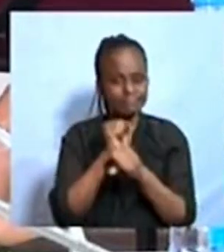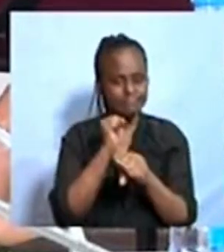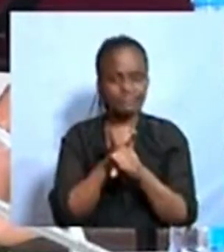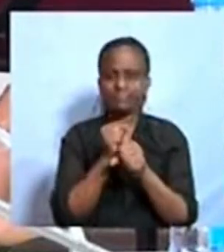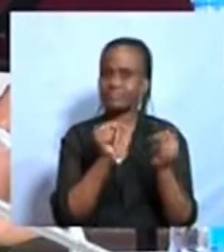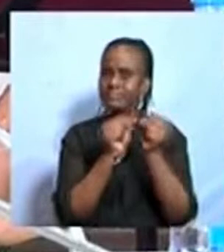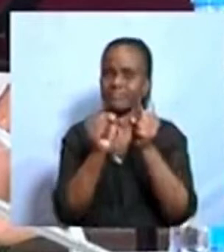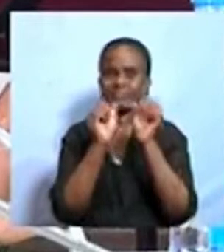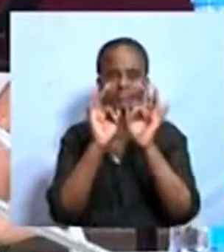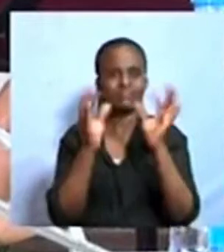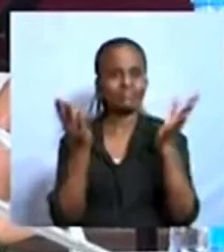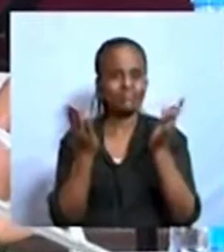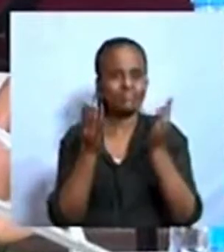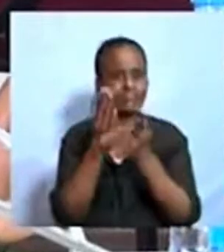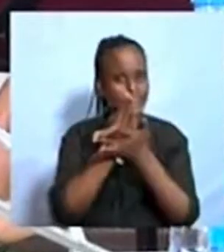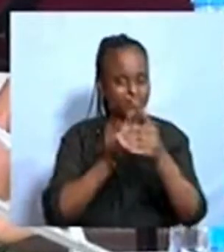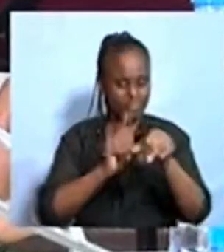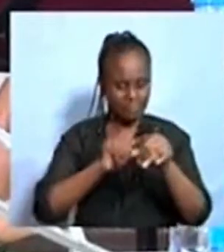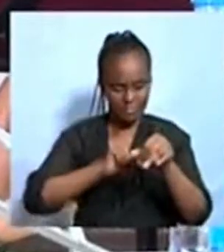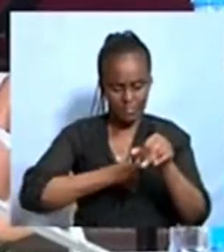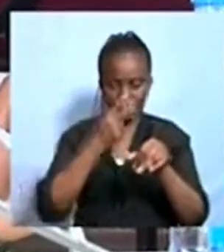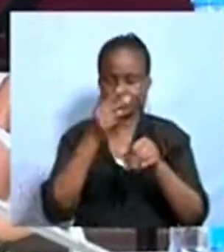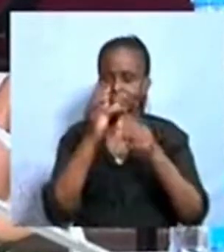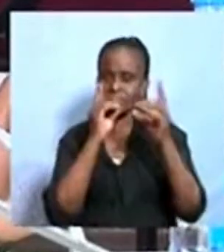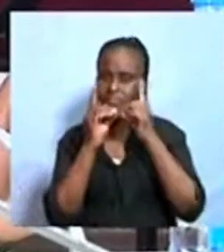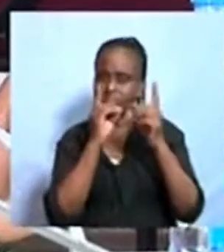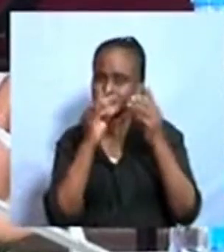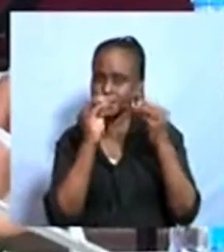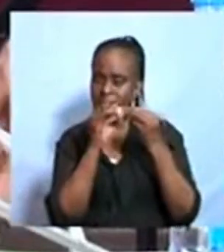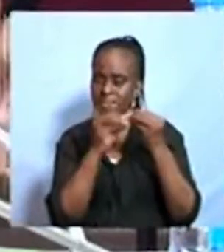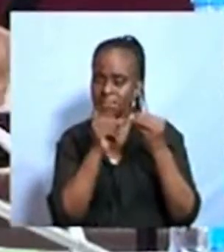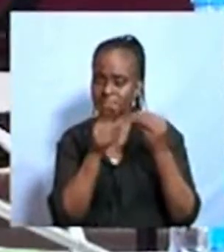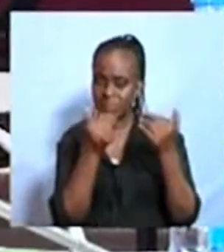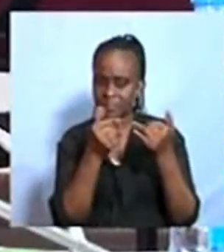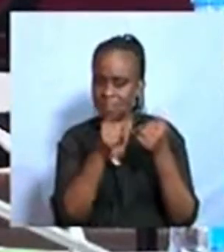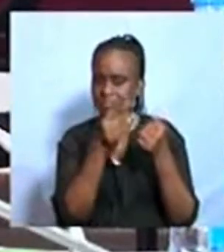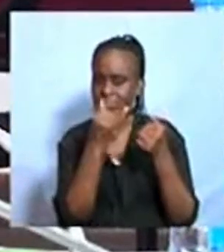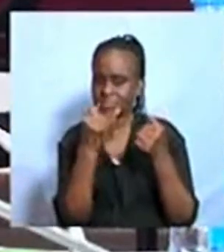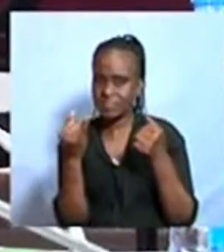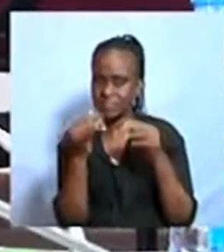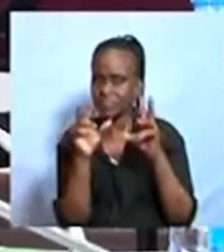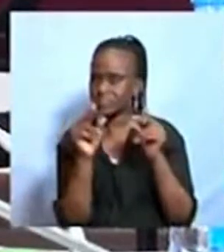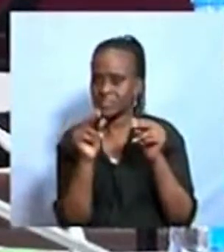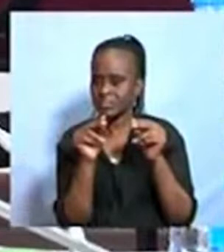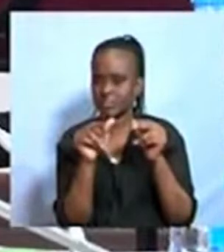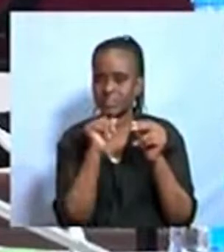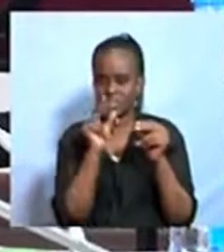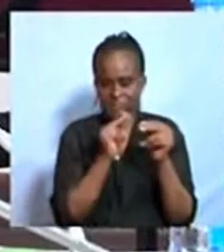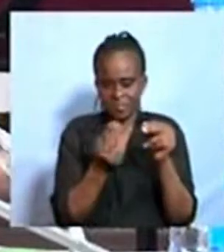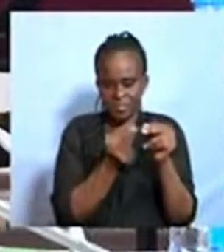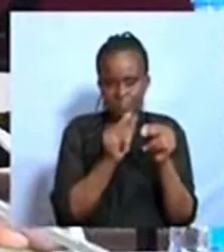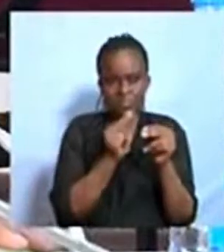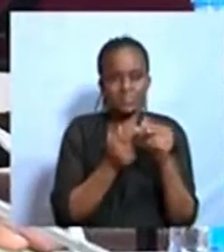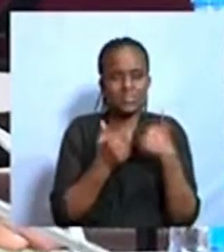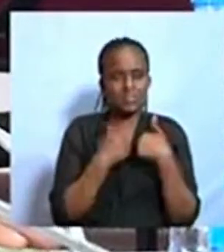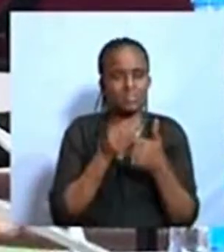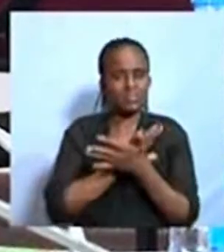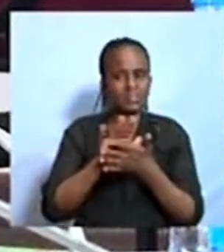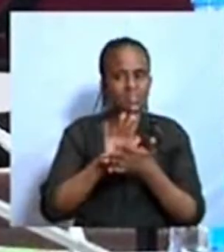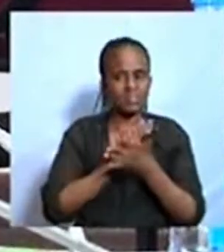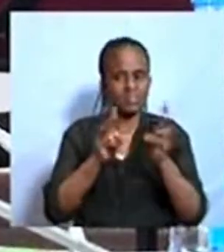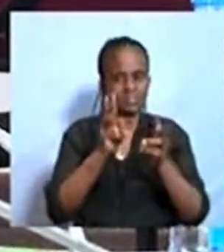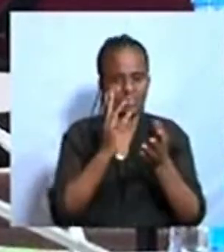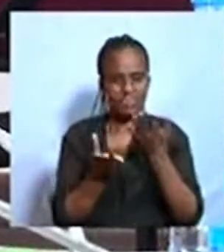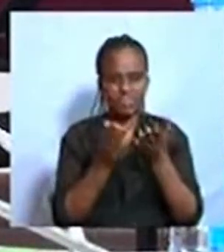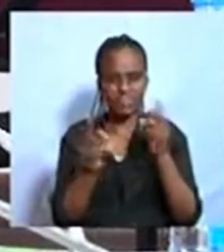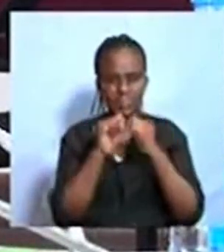system. At some point, we saw this conversation being the issue of, no, it's not us, we've cleared our way, but perhaps